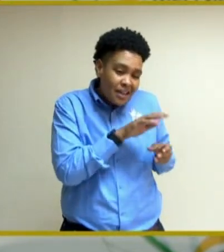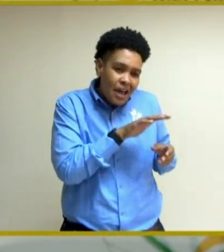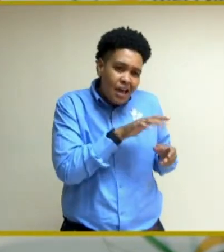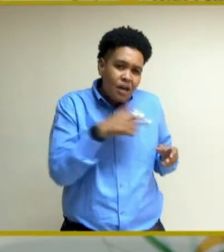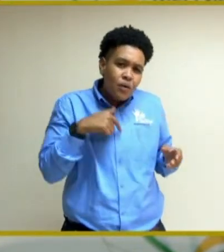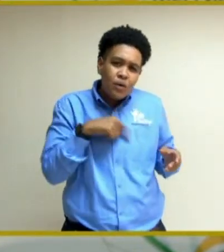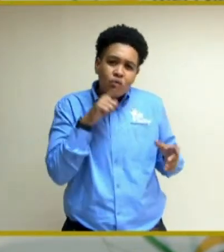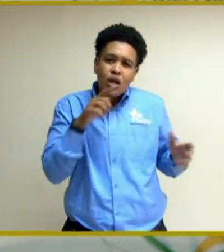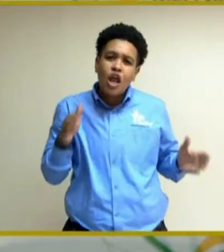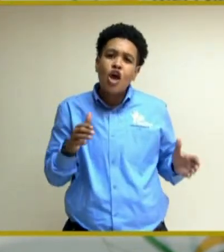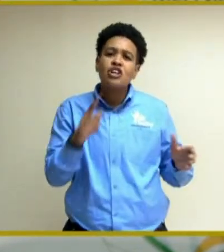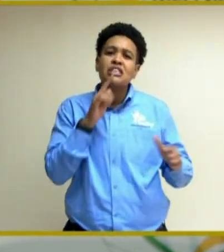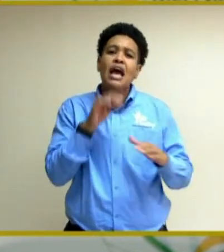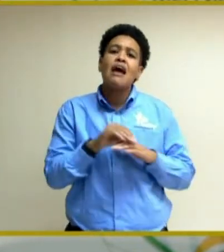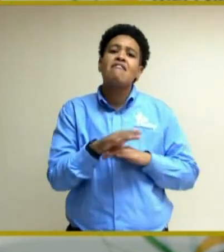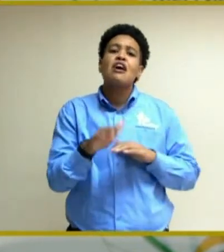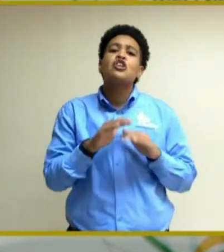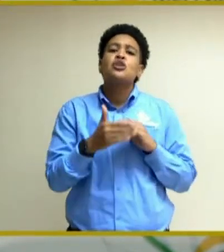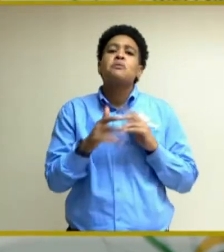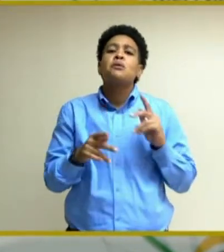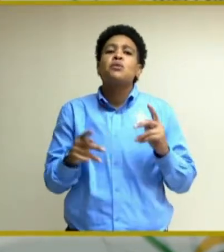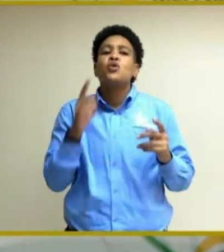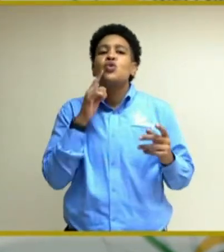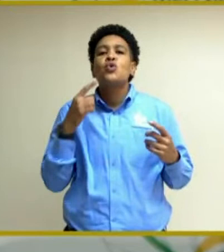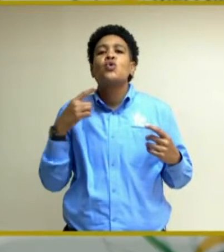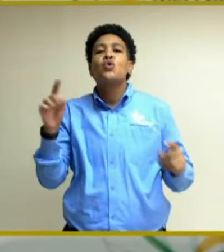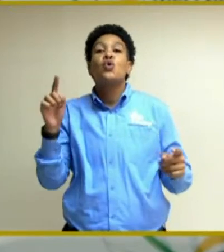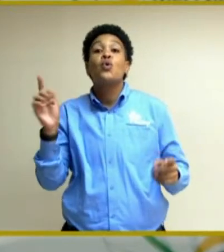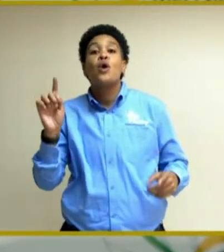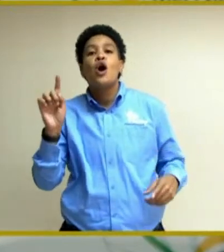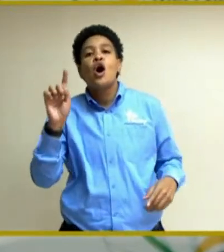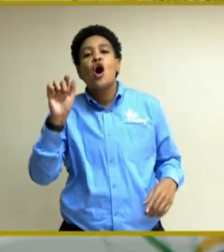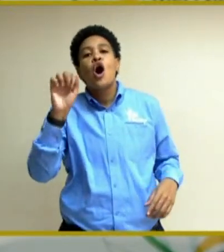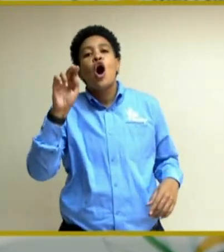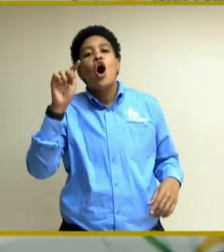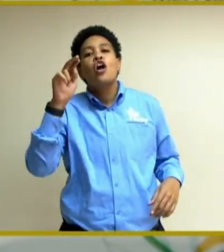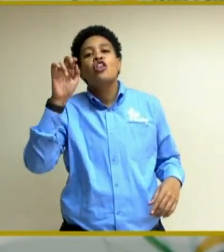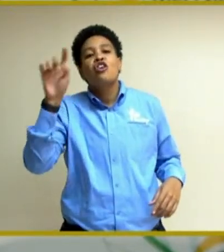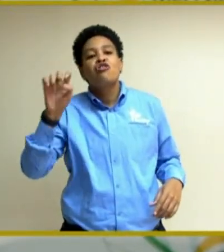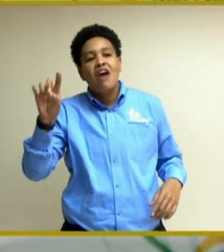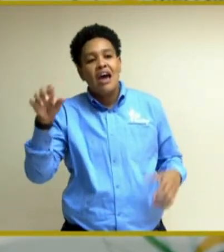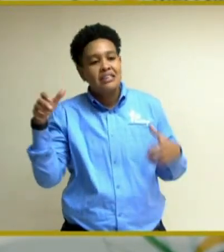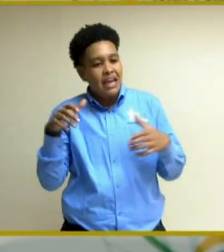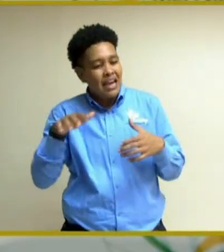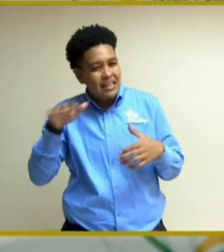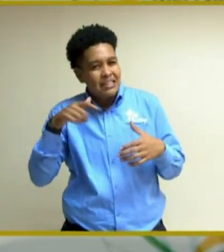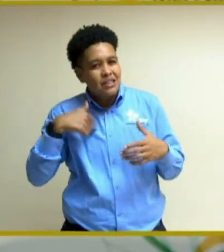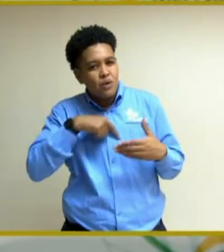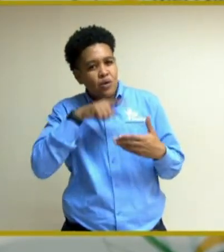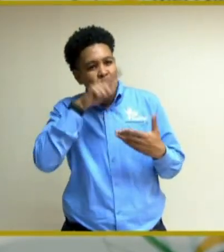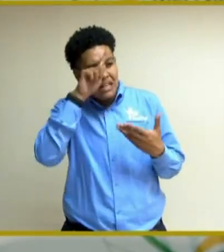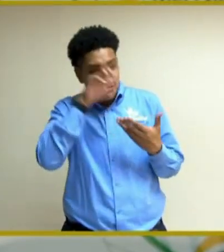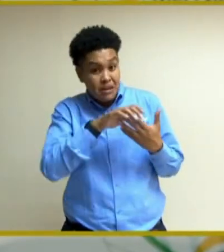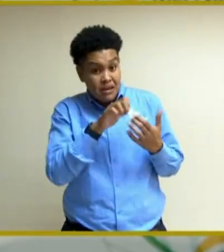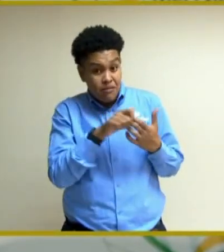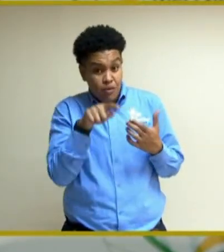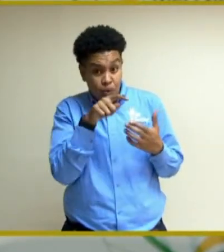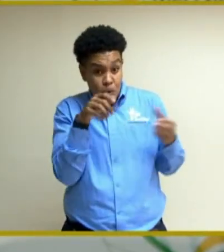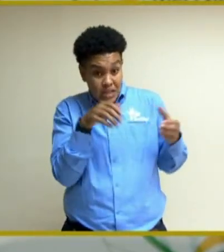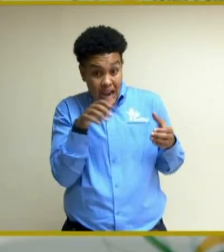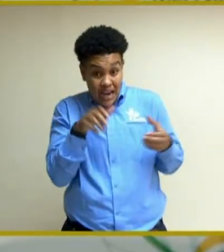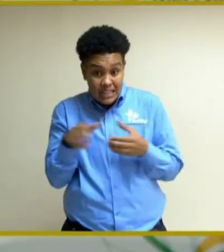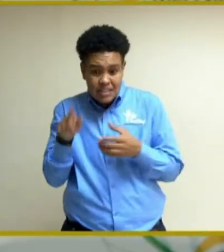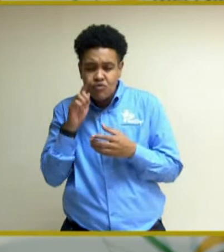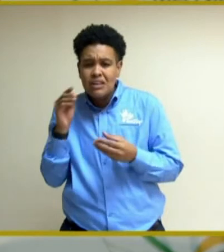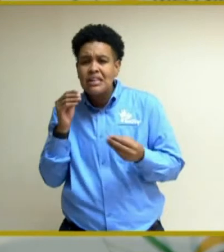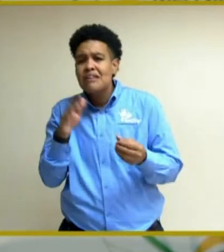encourage and advise Jamaicans to go to the authorized entities. And we believe that with those entities, it gives